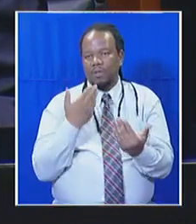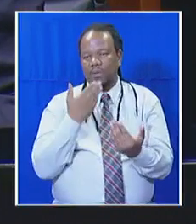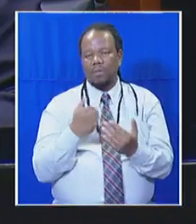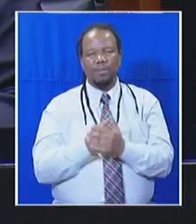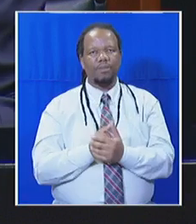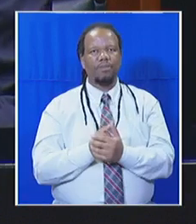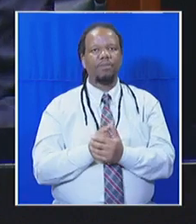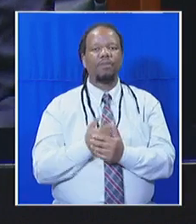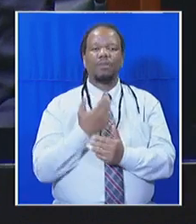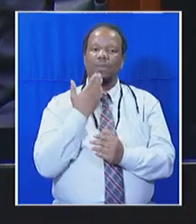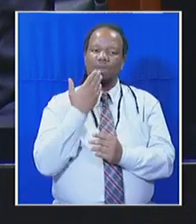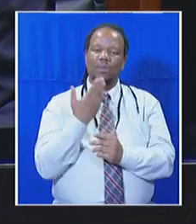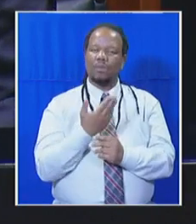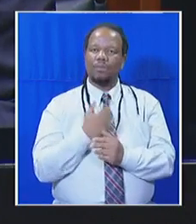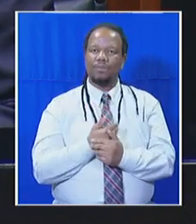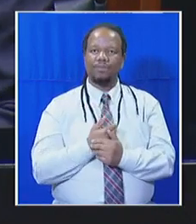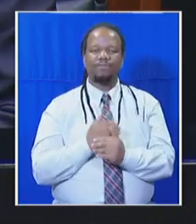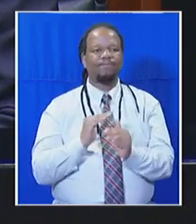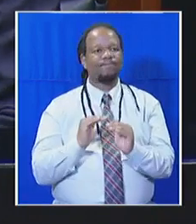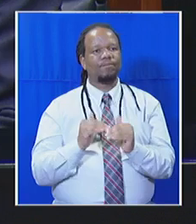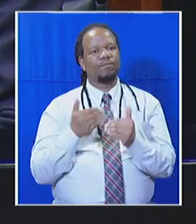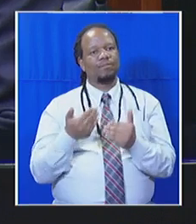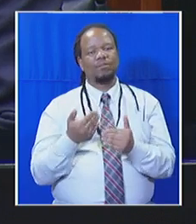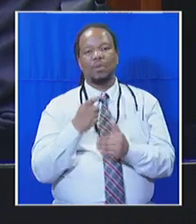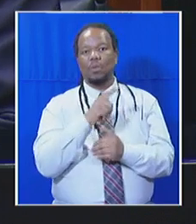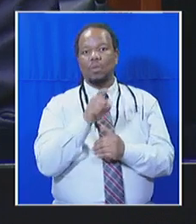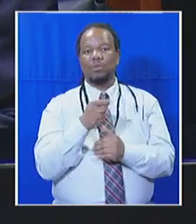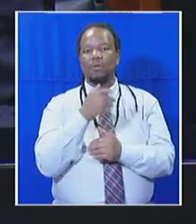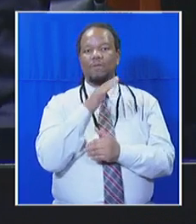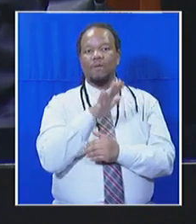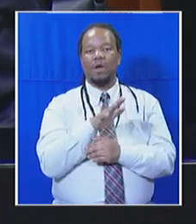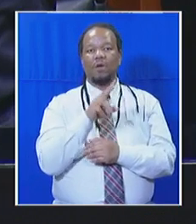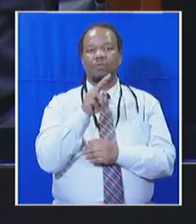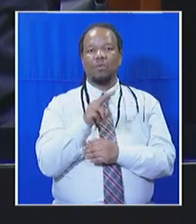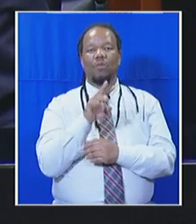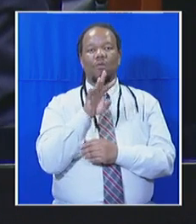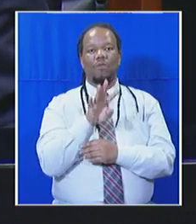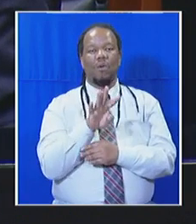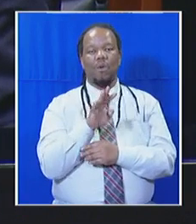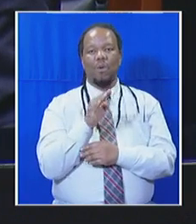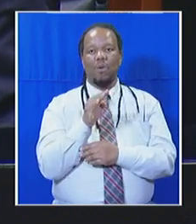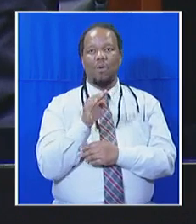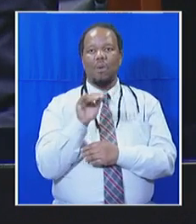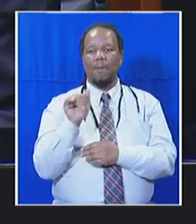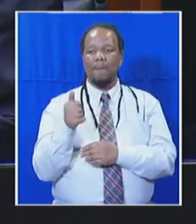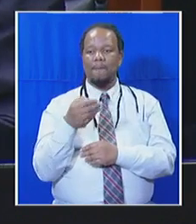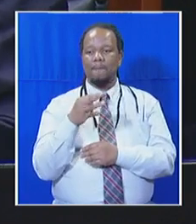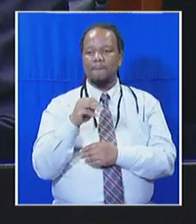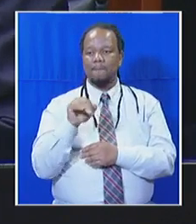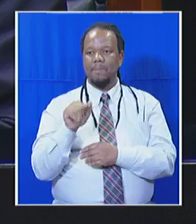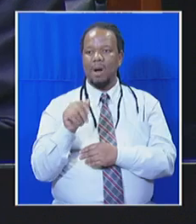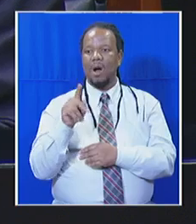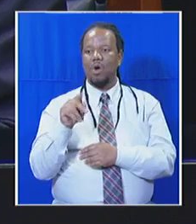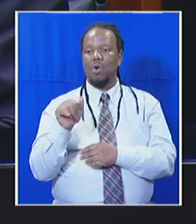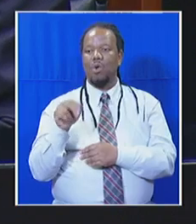Thank you, Honourable Member. We now move to question 524, asked by Honourable Makondo to the Minister of Arts